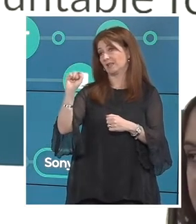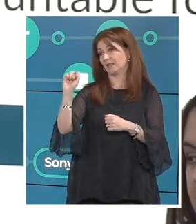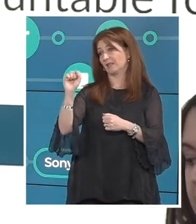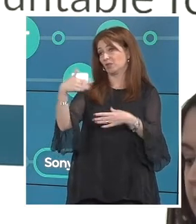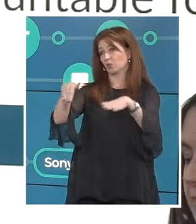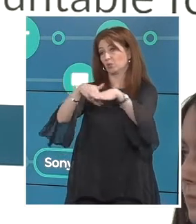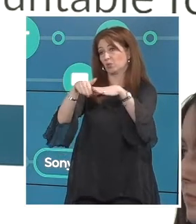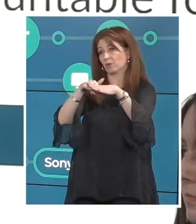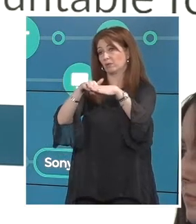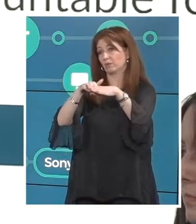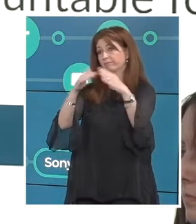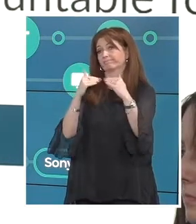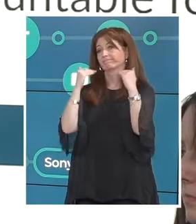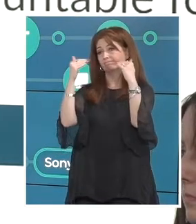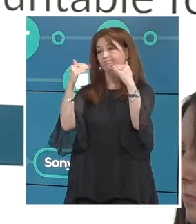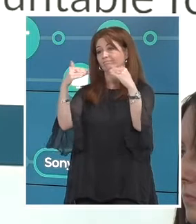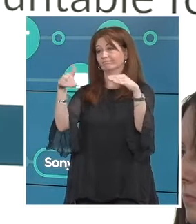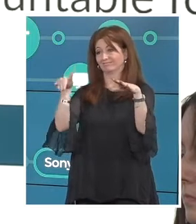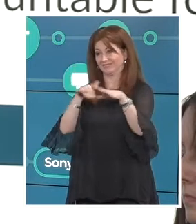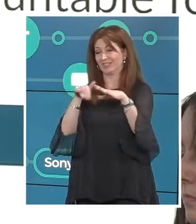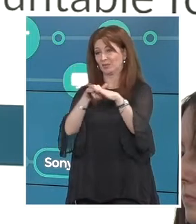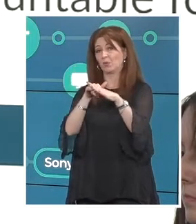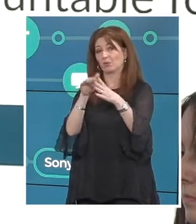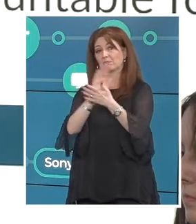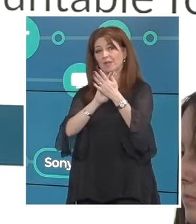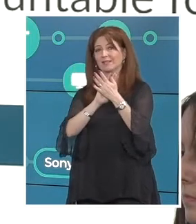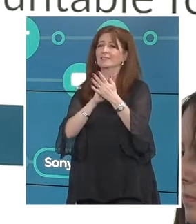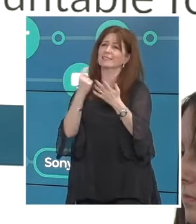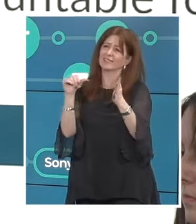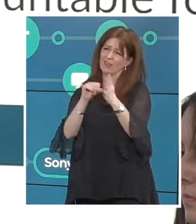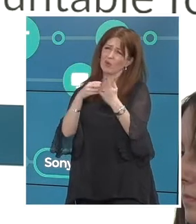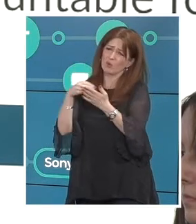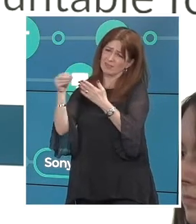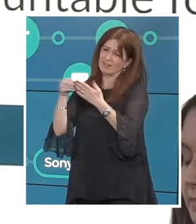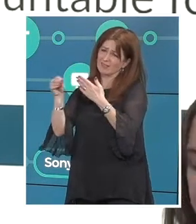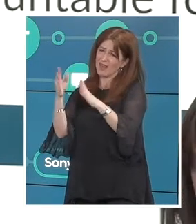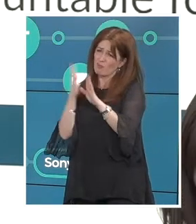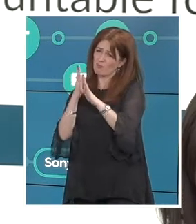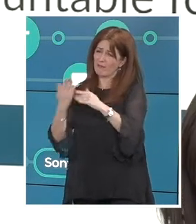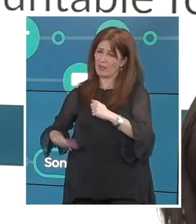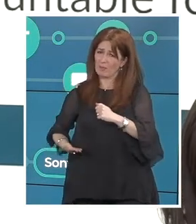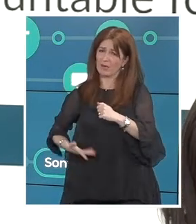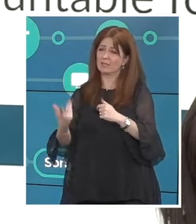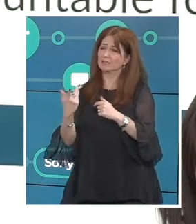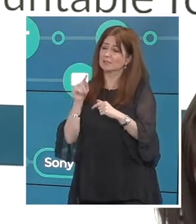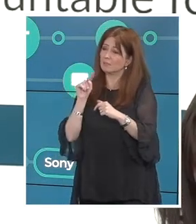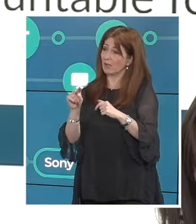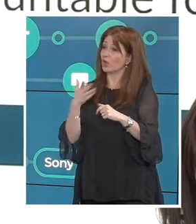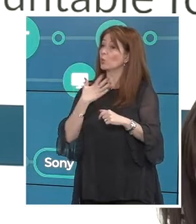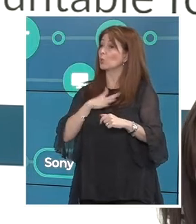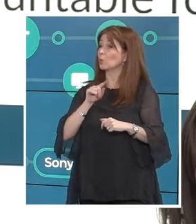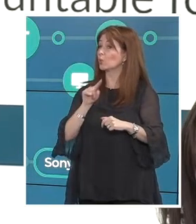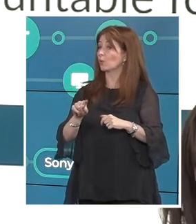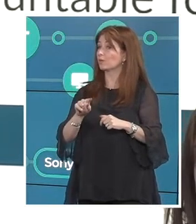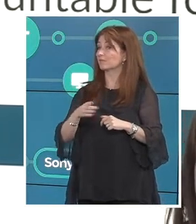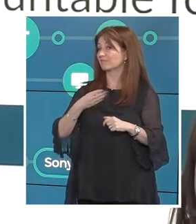include that level of accessibility on their sites. It can be a bit of a harder sell for private companies, but if you do want to have access to the